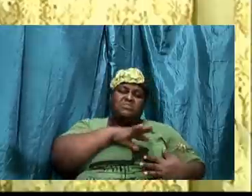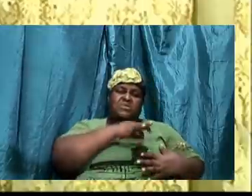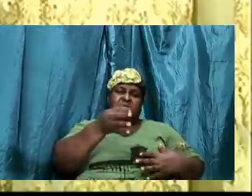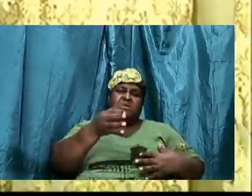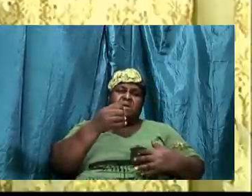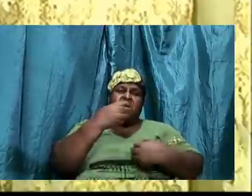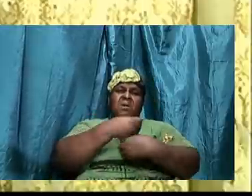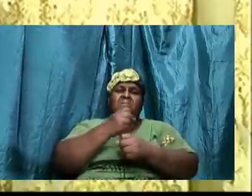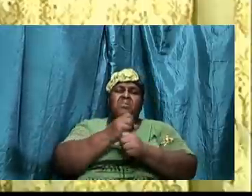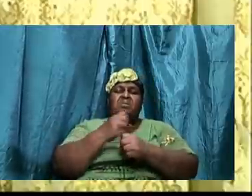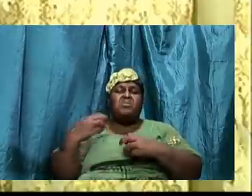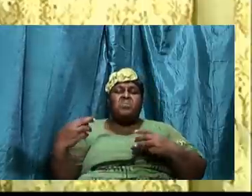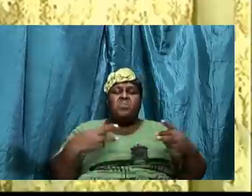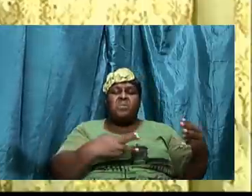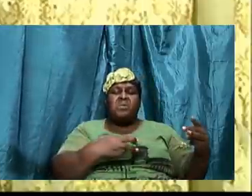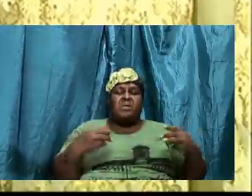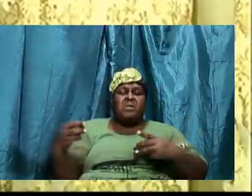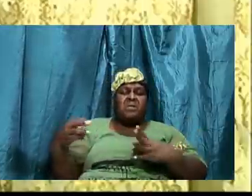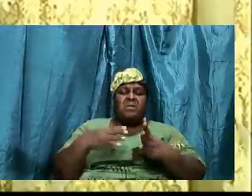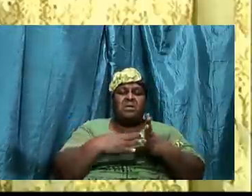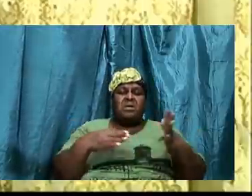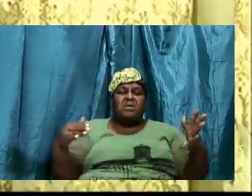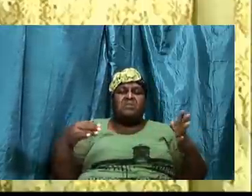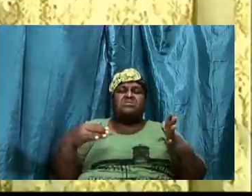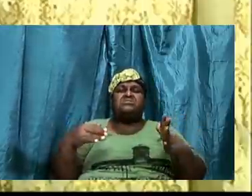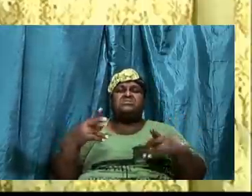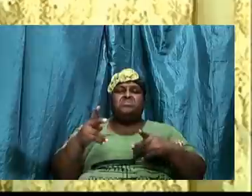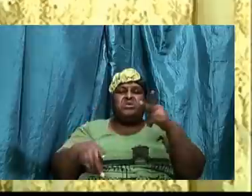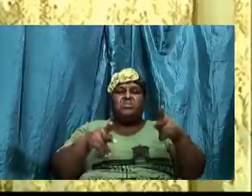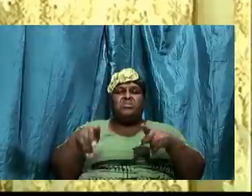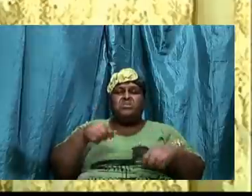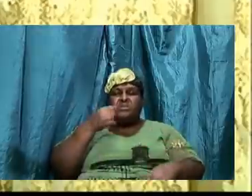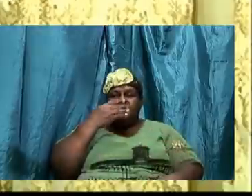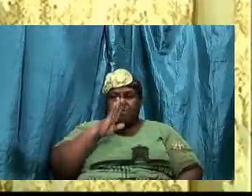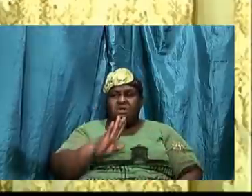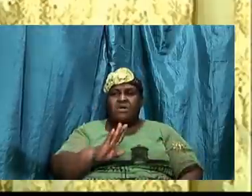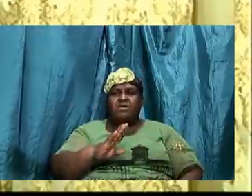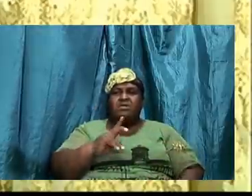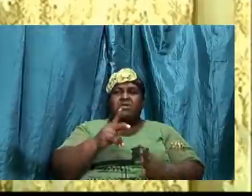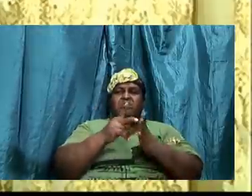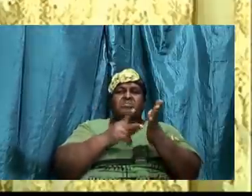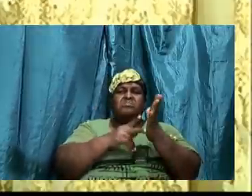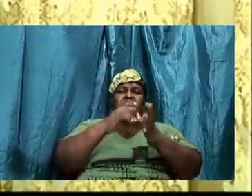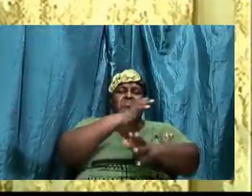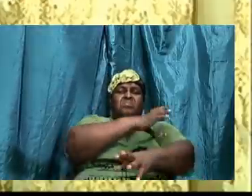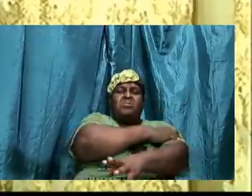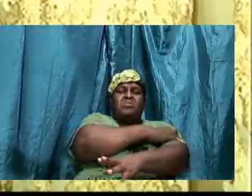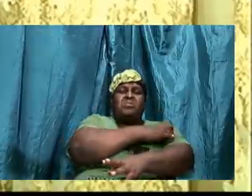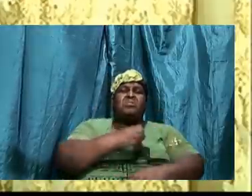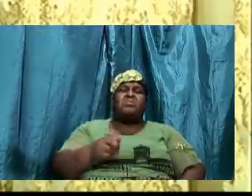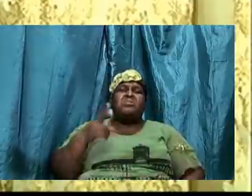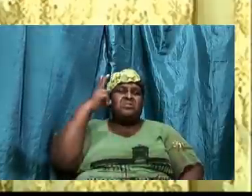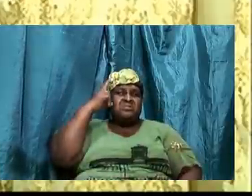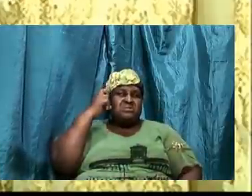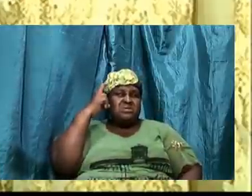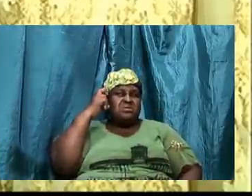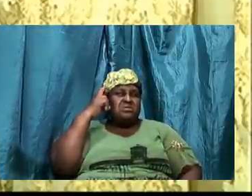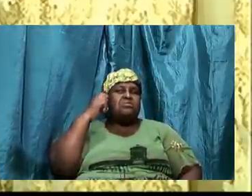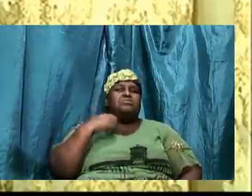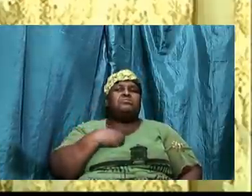making war against the people of God. Principalities and powers of Satan are